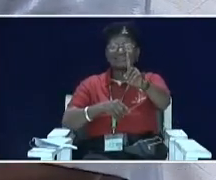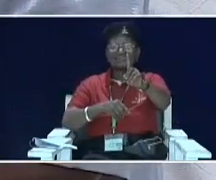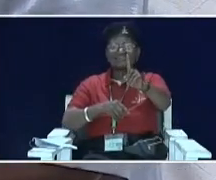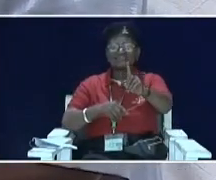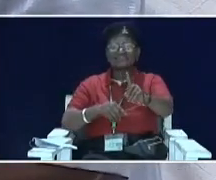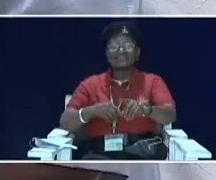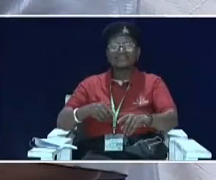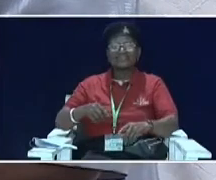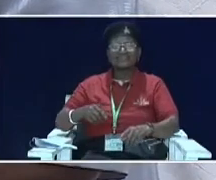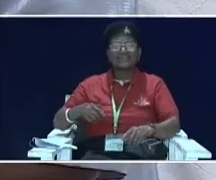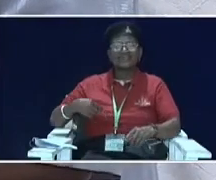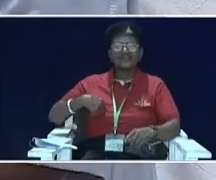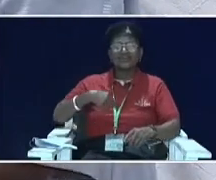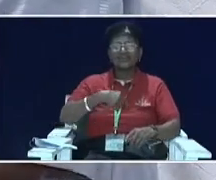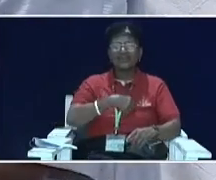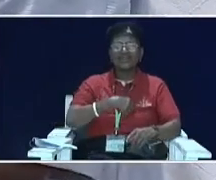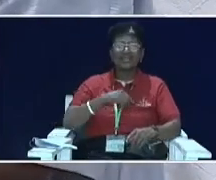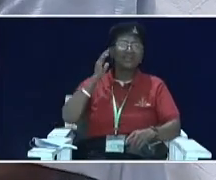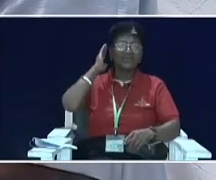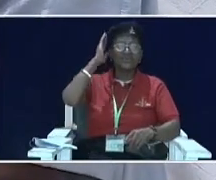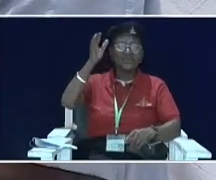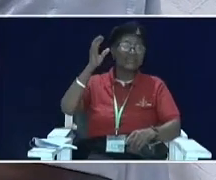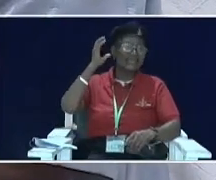we will hear your testimony.